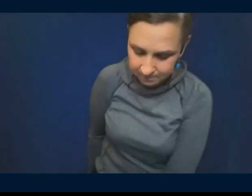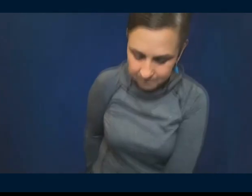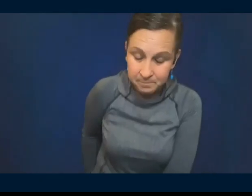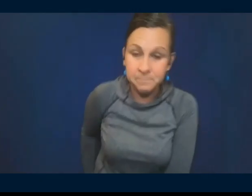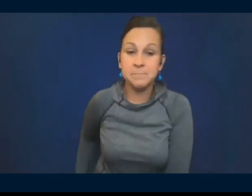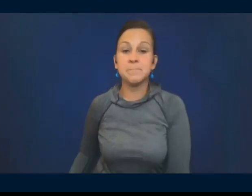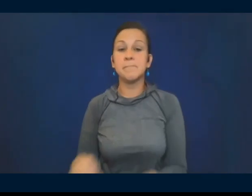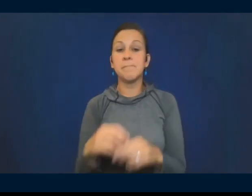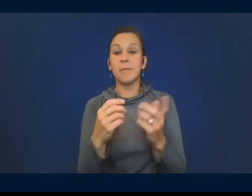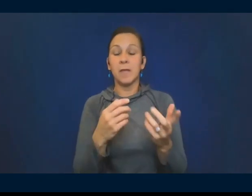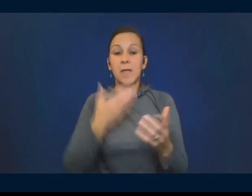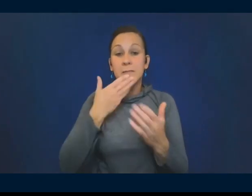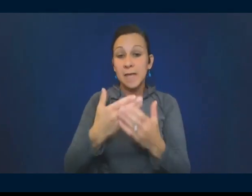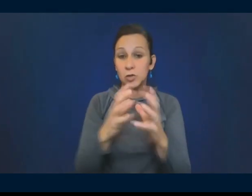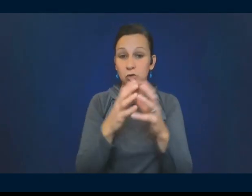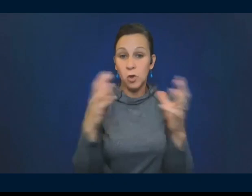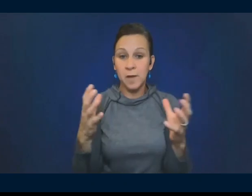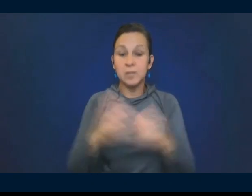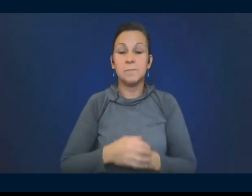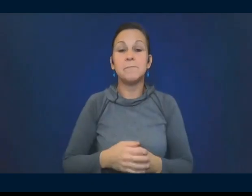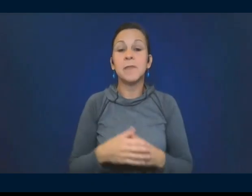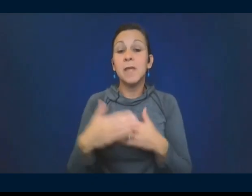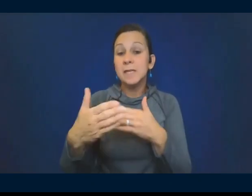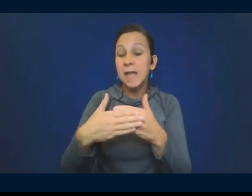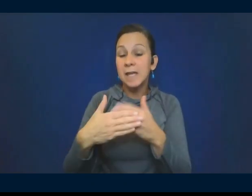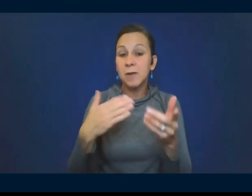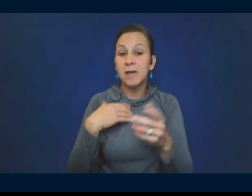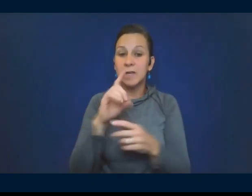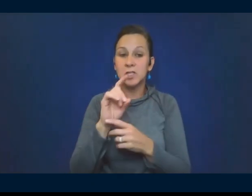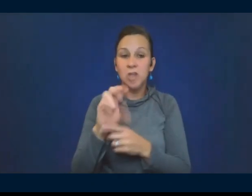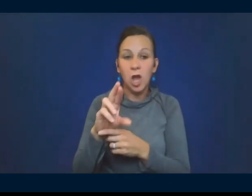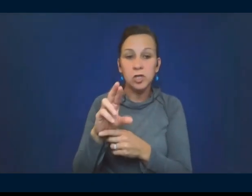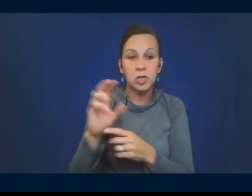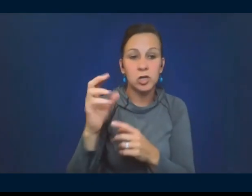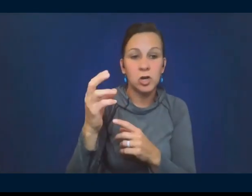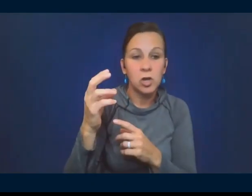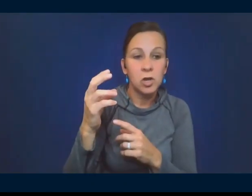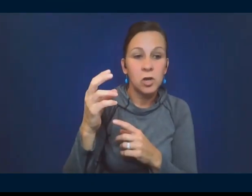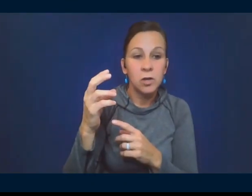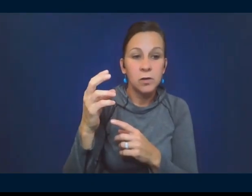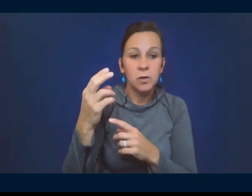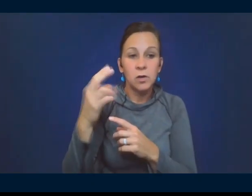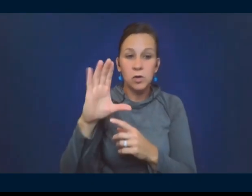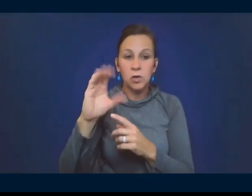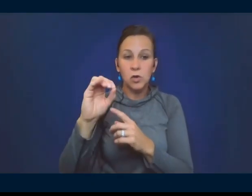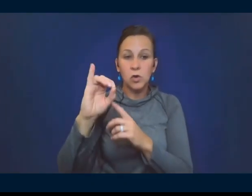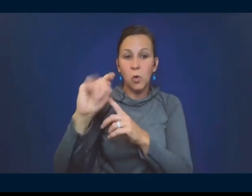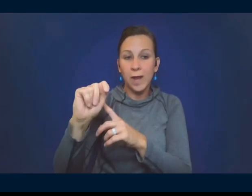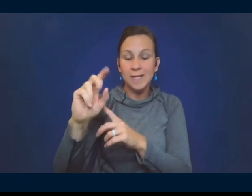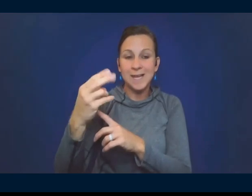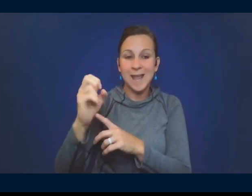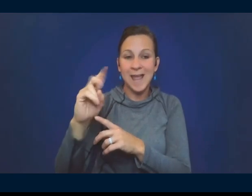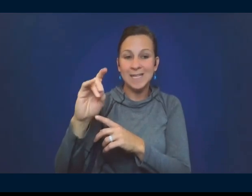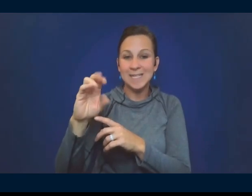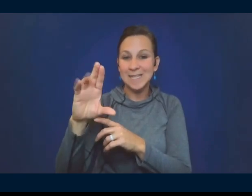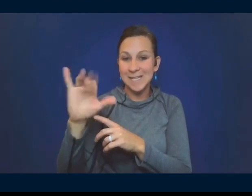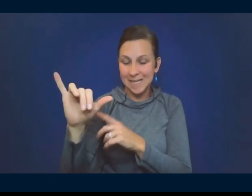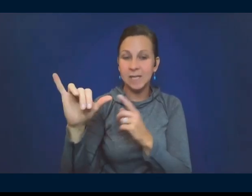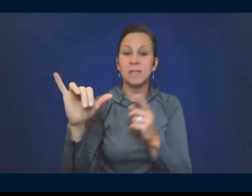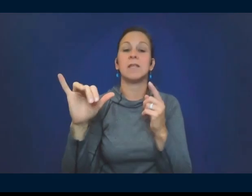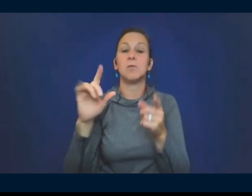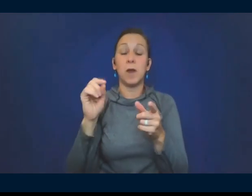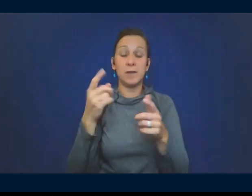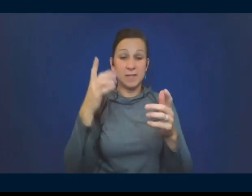Thank you so much. Next, we have Dr. Coit Hendley is one of the Deputy Program Managers for the Smart Scholarship for Service